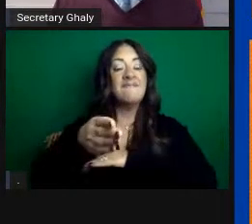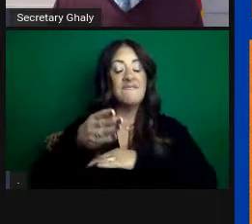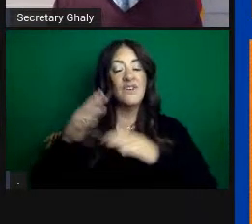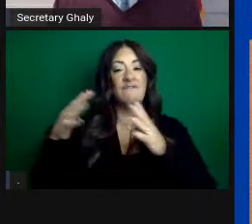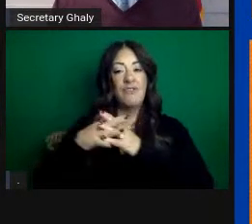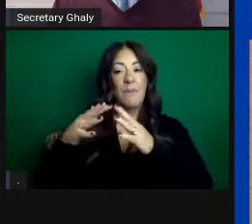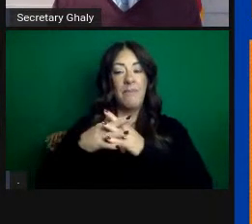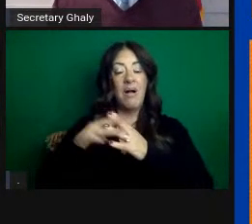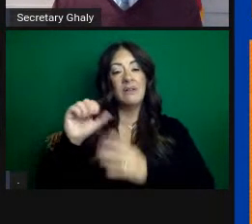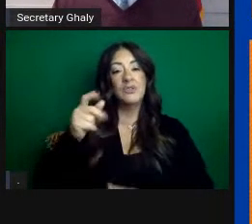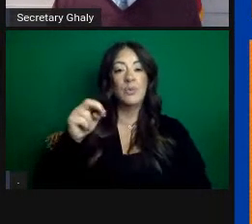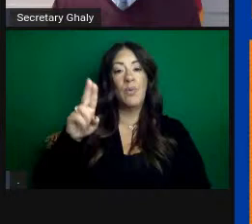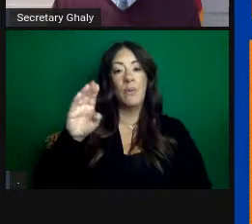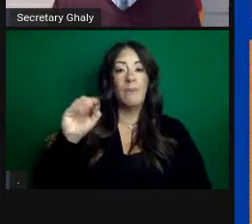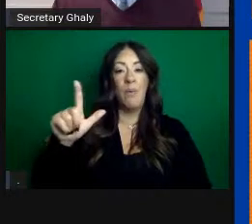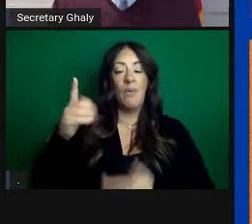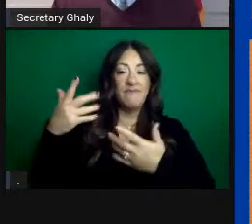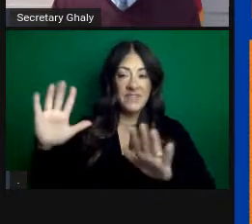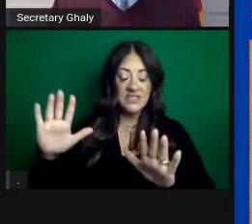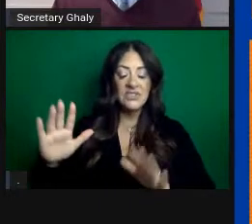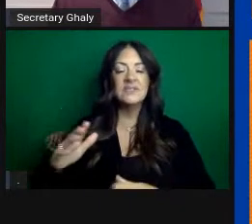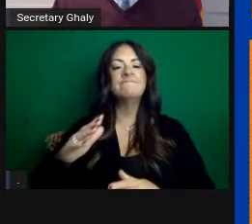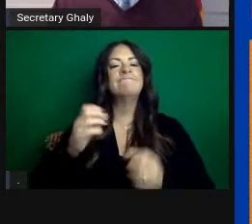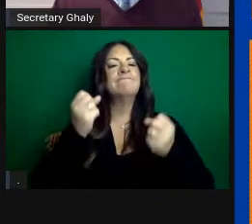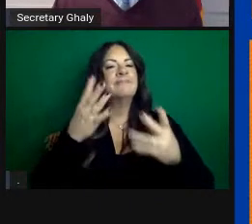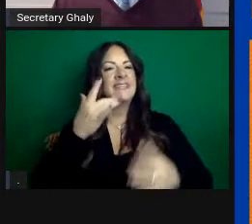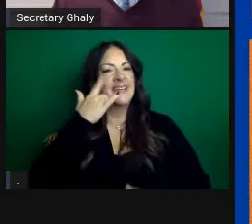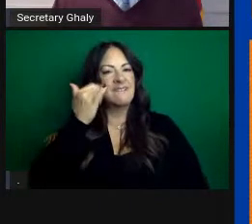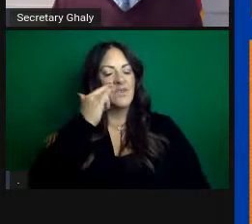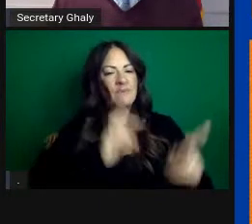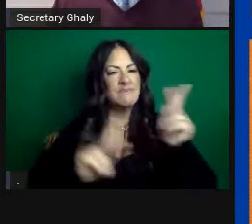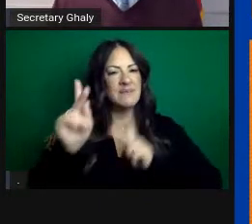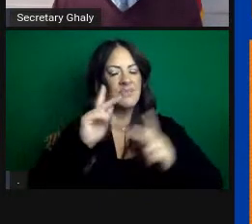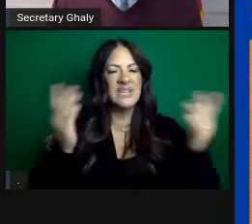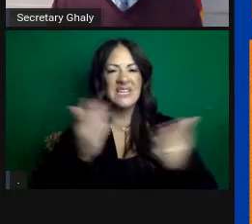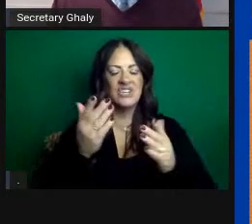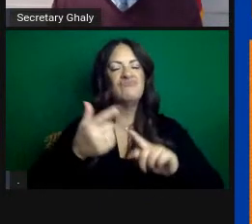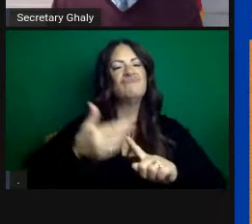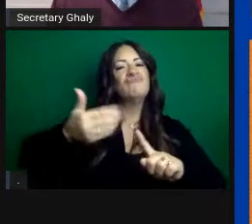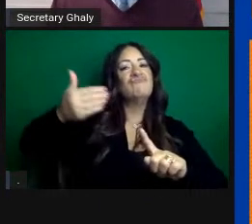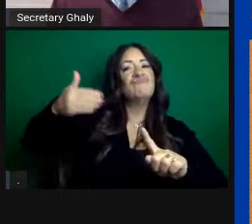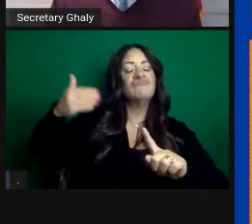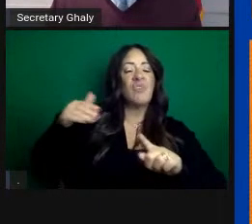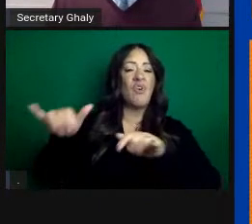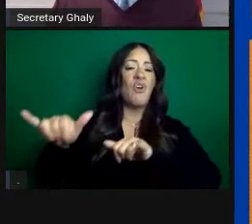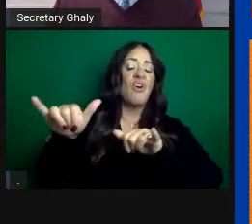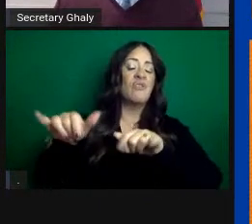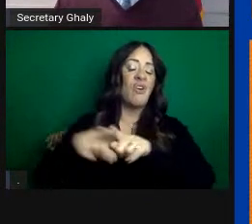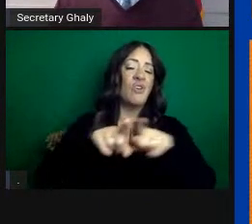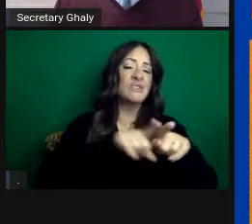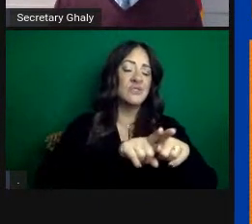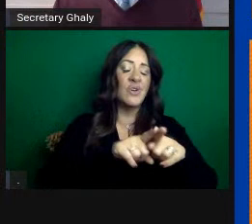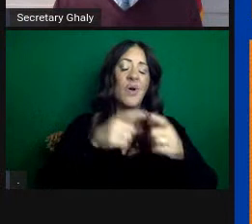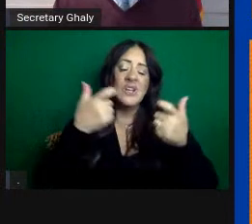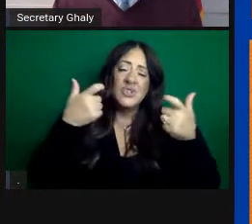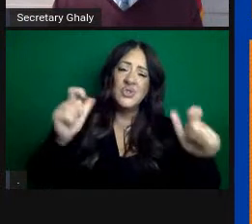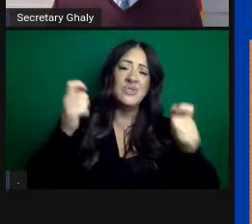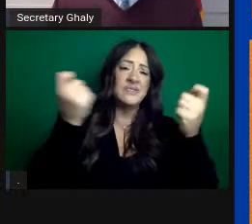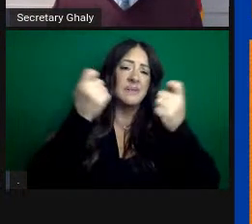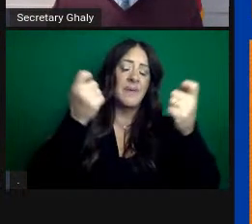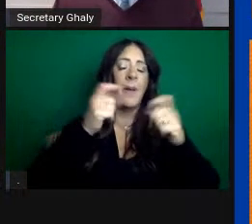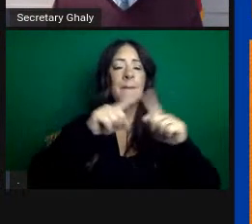many Californians to celebrate as we have in prior years. But this year it should, and I hope it does look